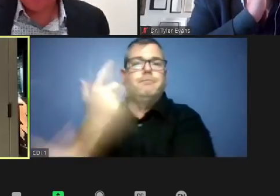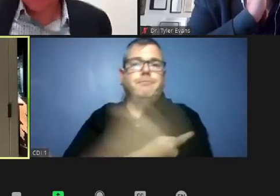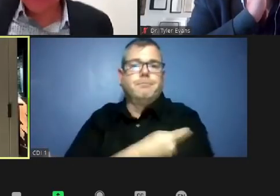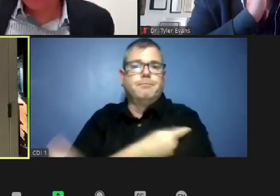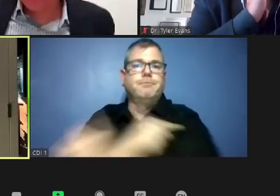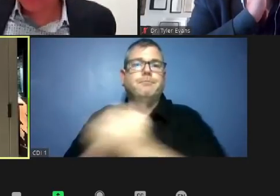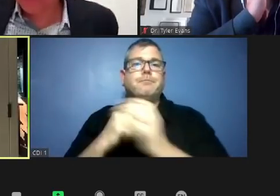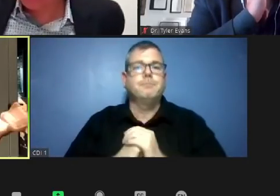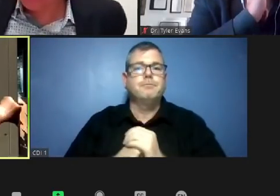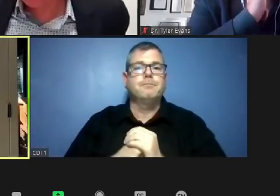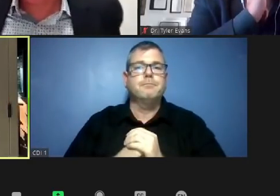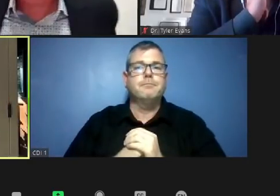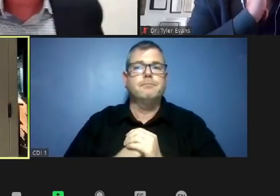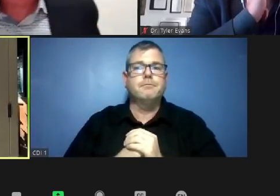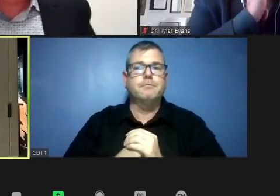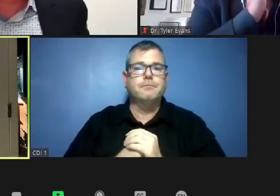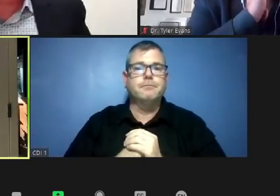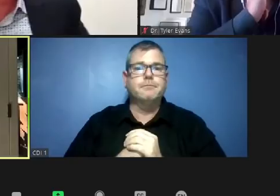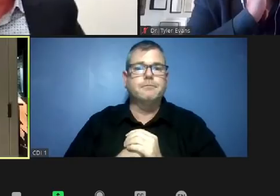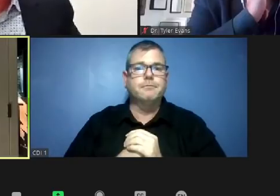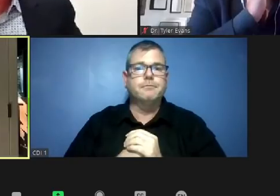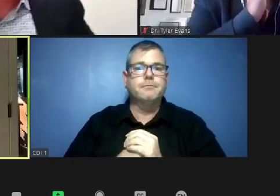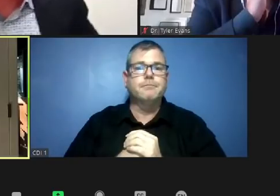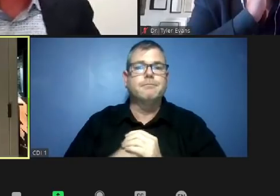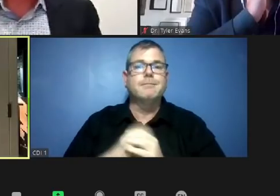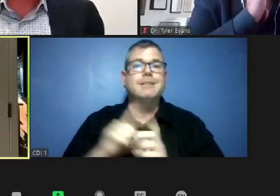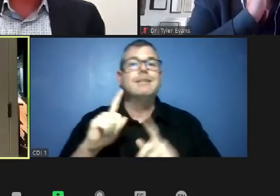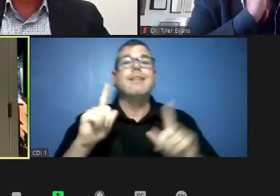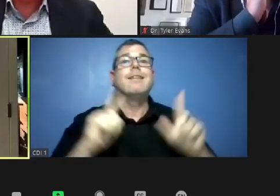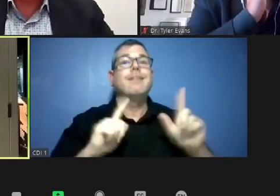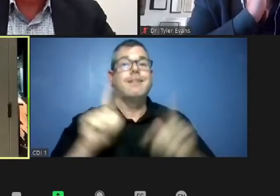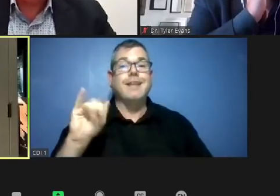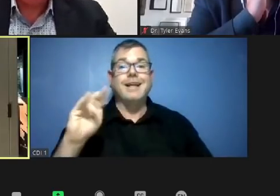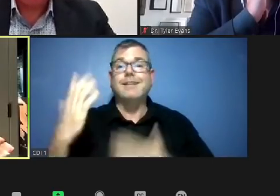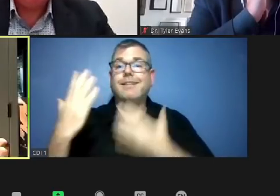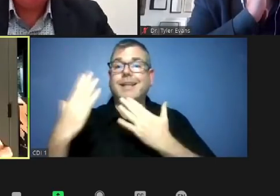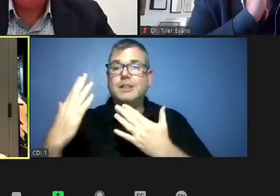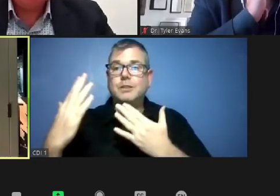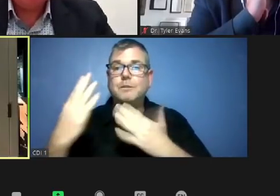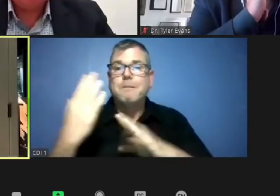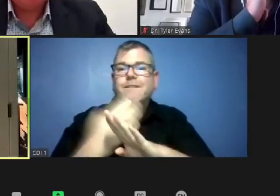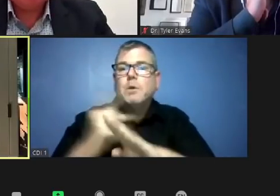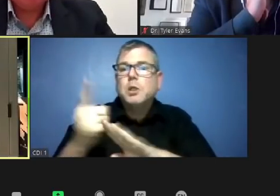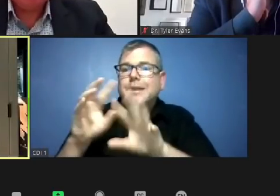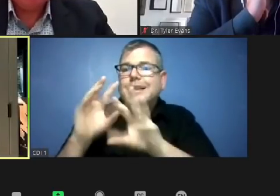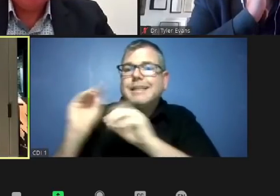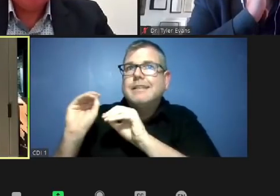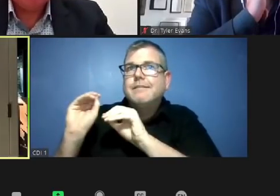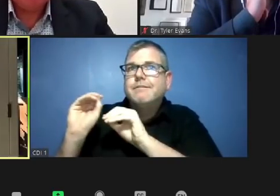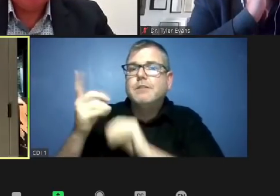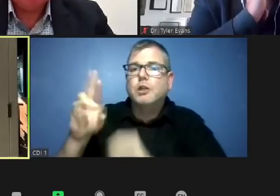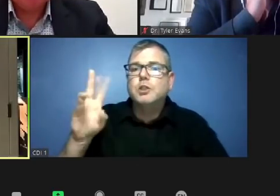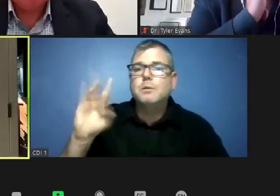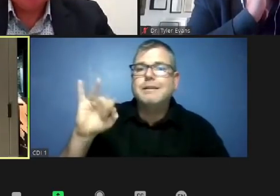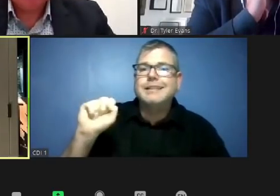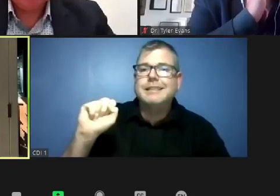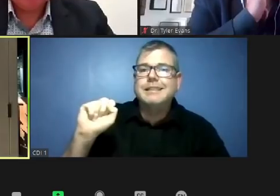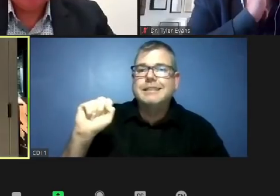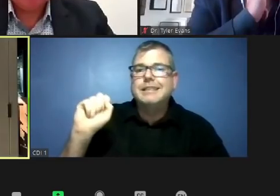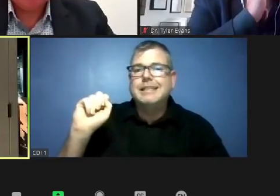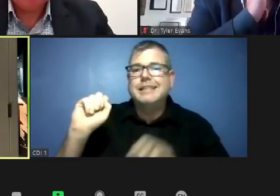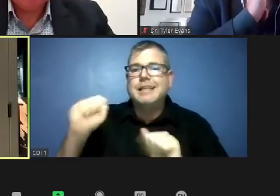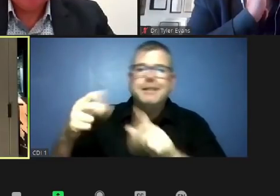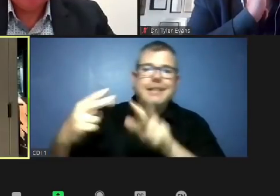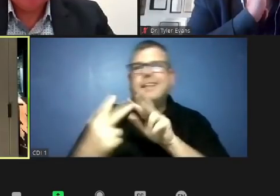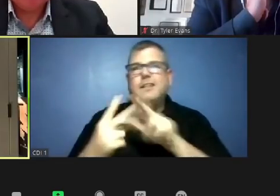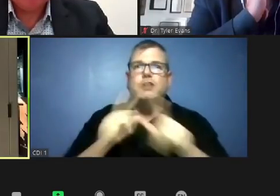Willis, while I have you here, do you have any, and actually I guess this could be for either of you, do you have a forecast of